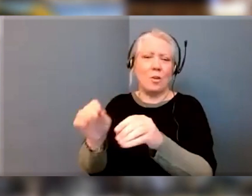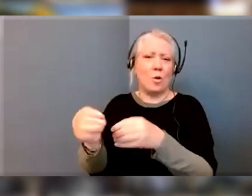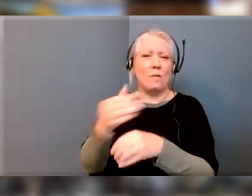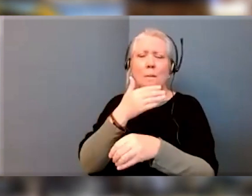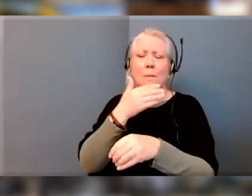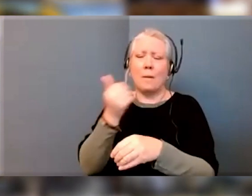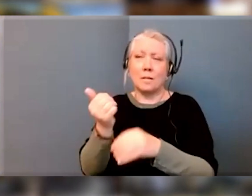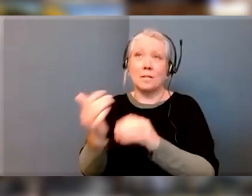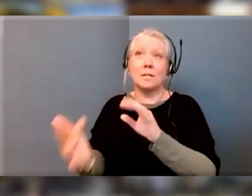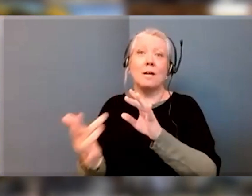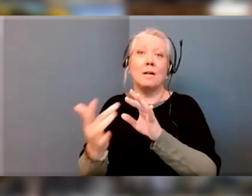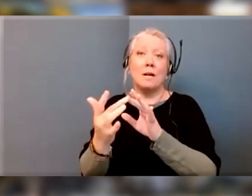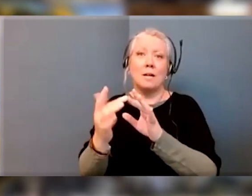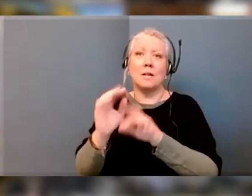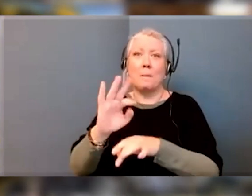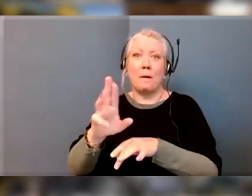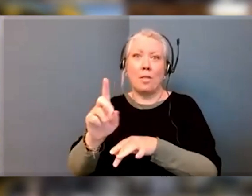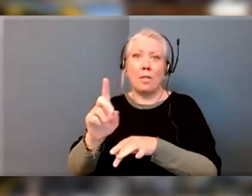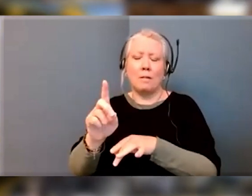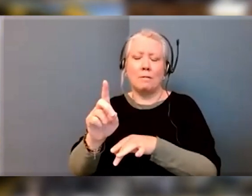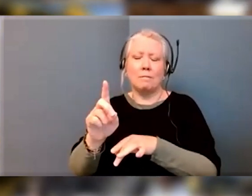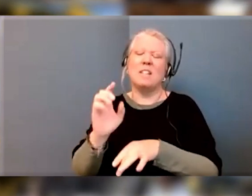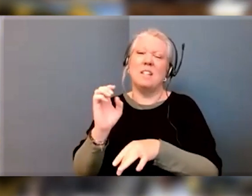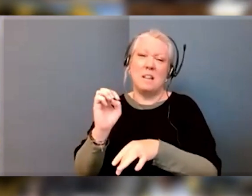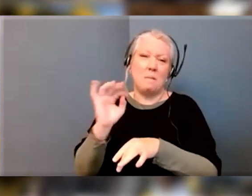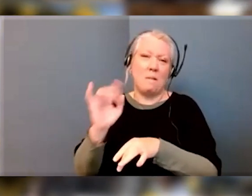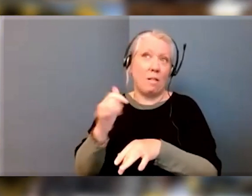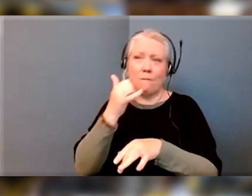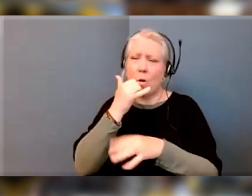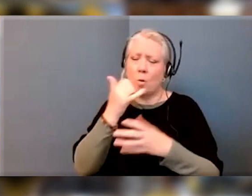email, not by phone.